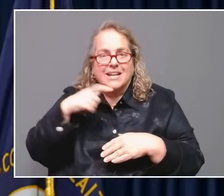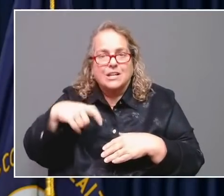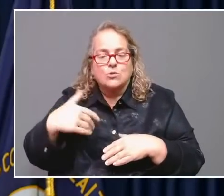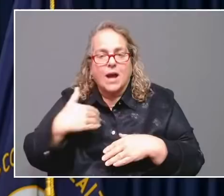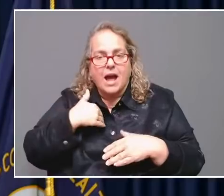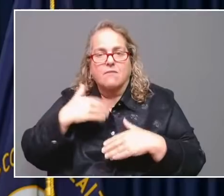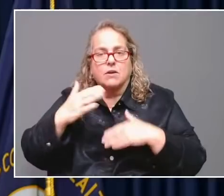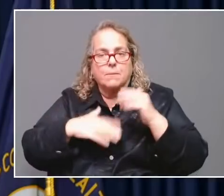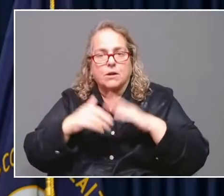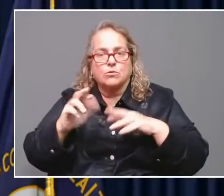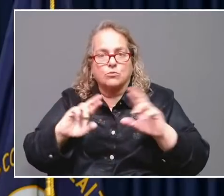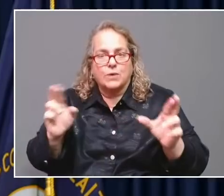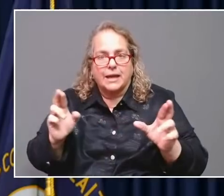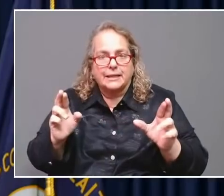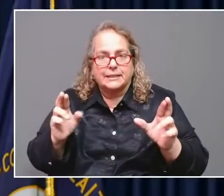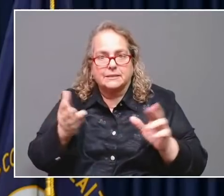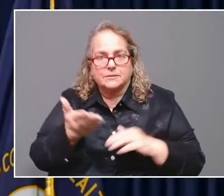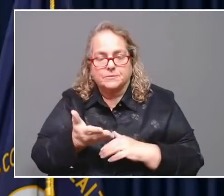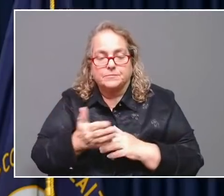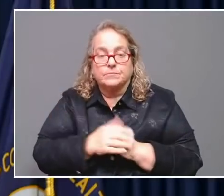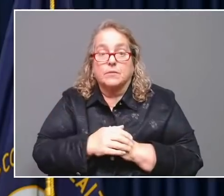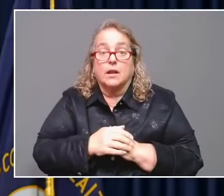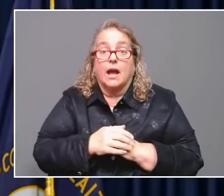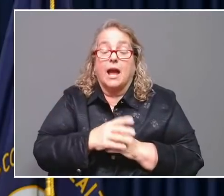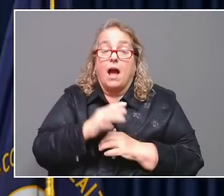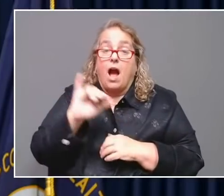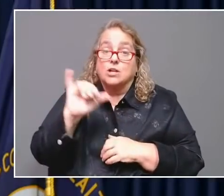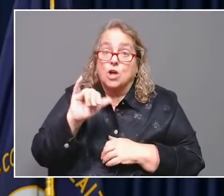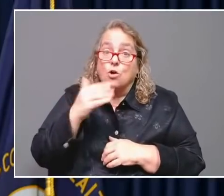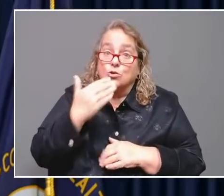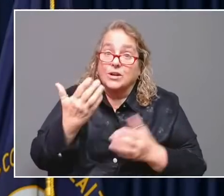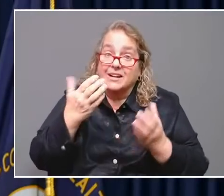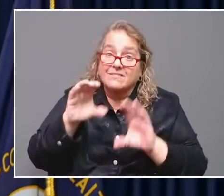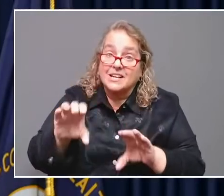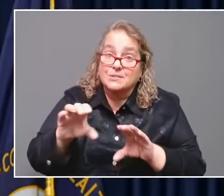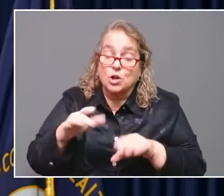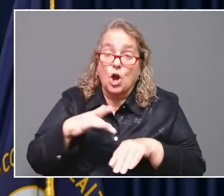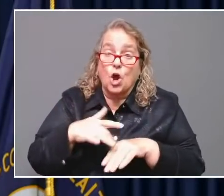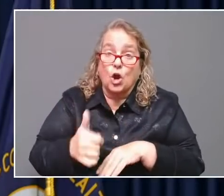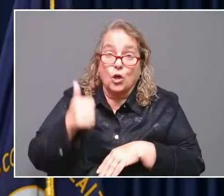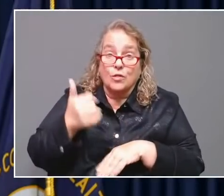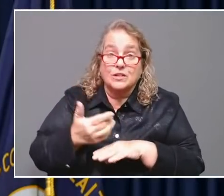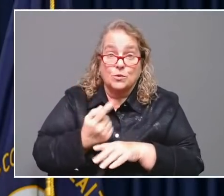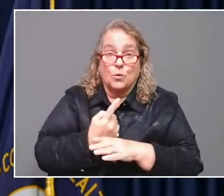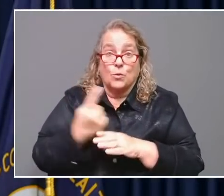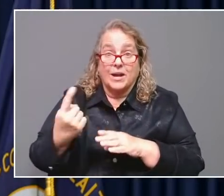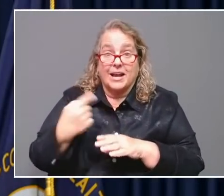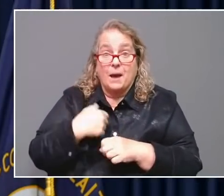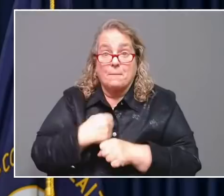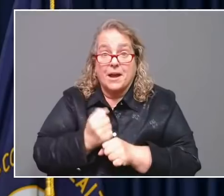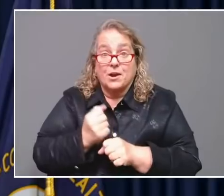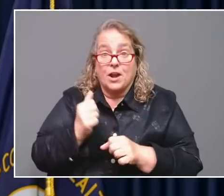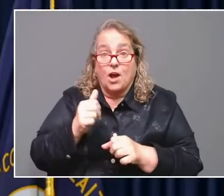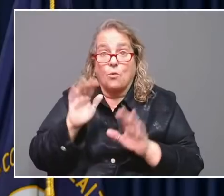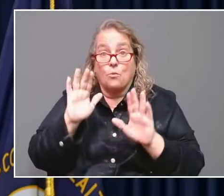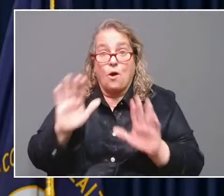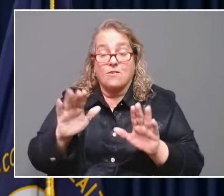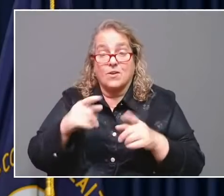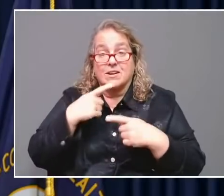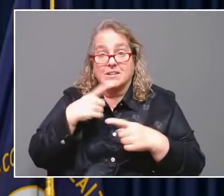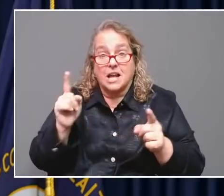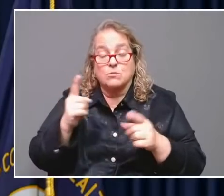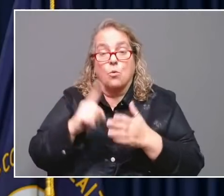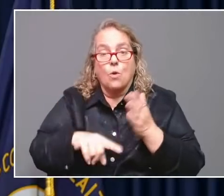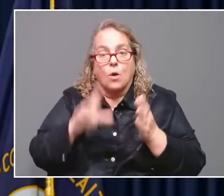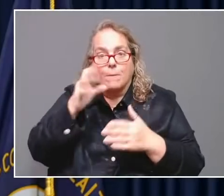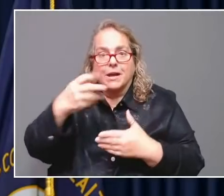about good investments, earlier this week, I made a really exciting announcement about what will be included in my recommended budget that